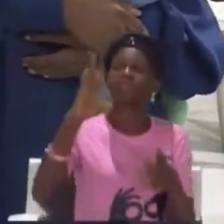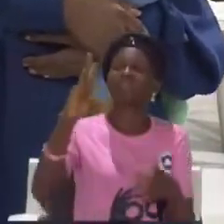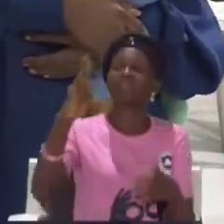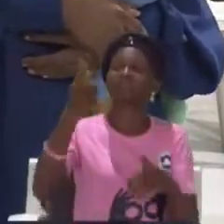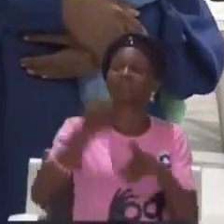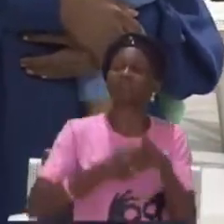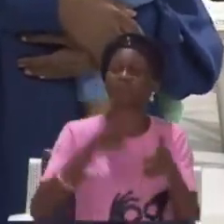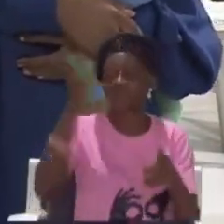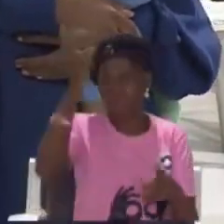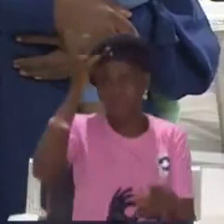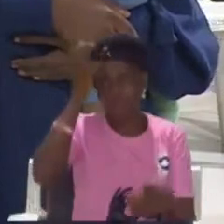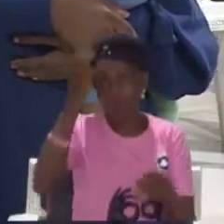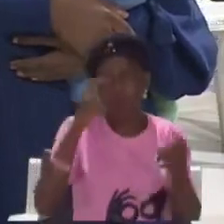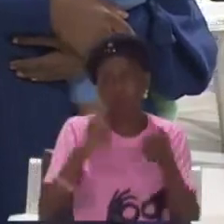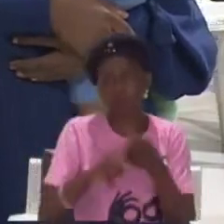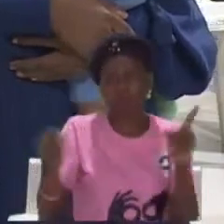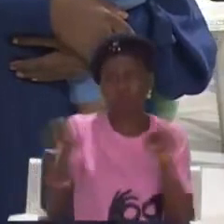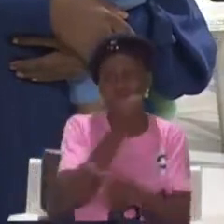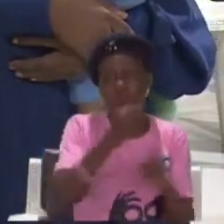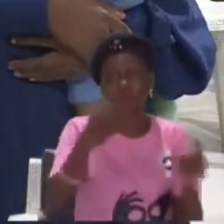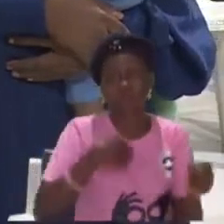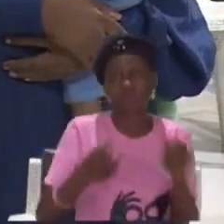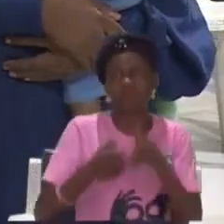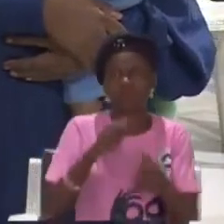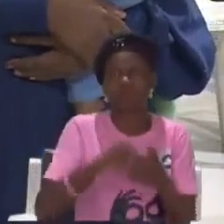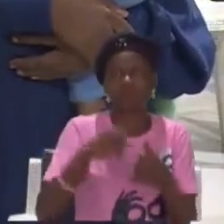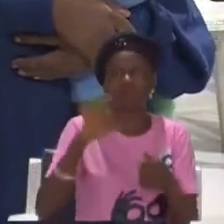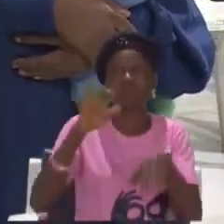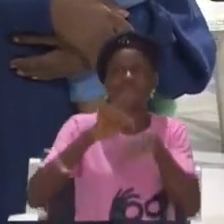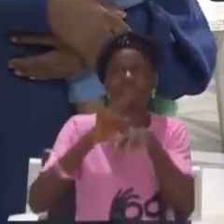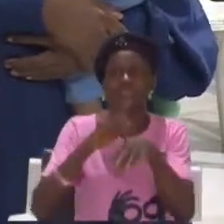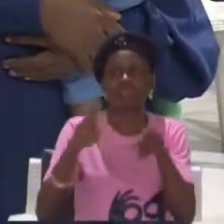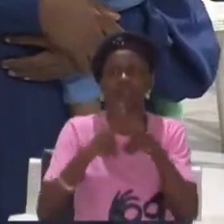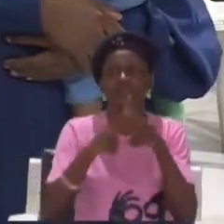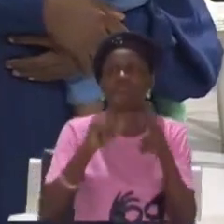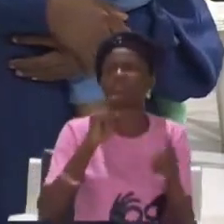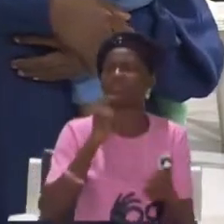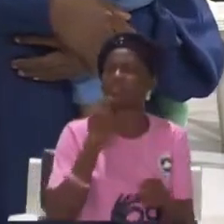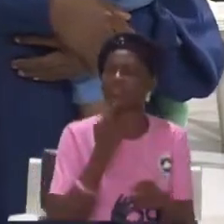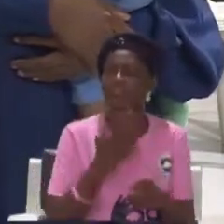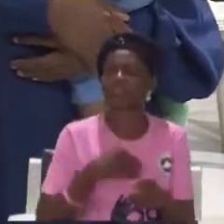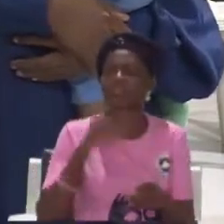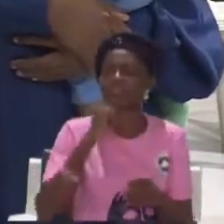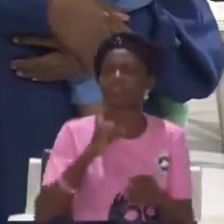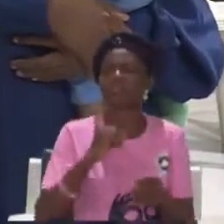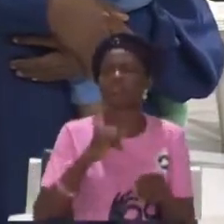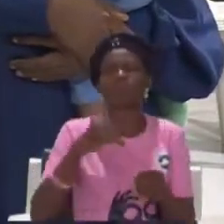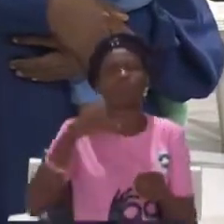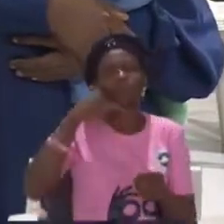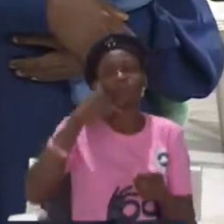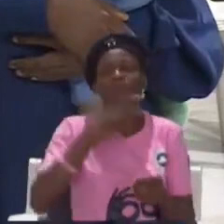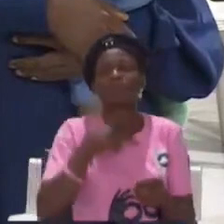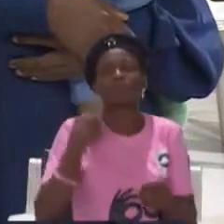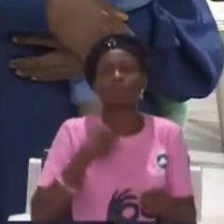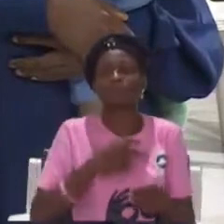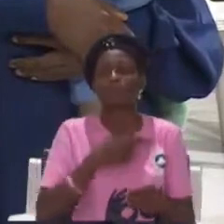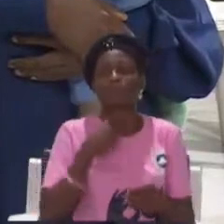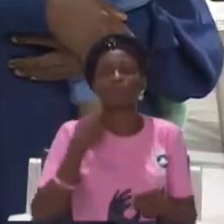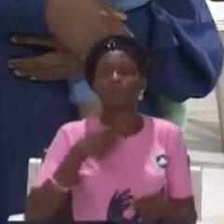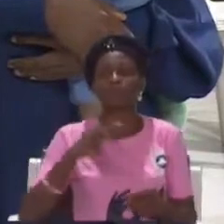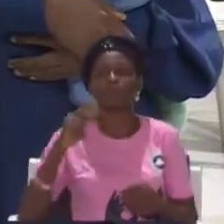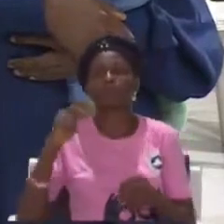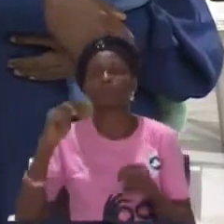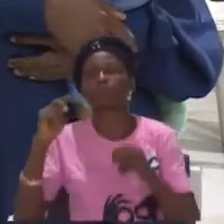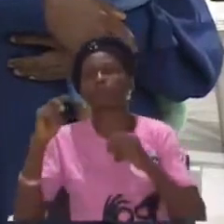strike. I have crisis of rheumatism, very serious. And I called my pastor Masayo